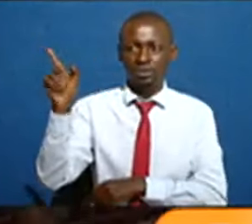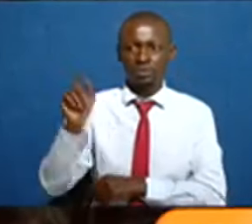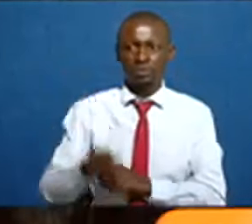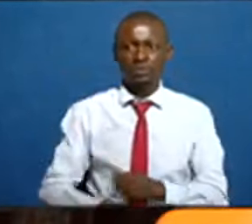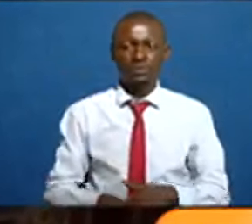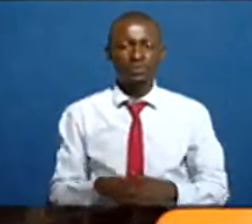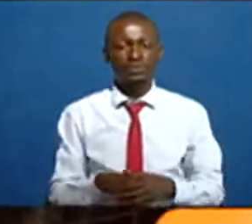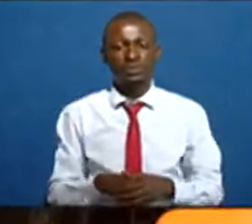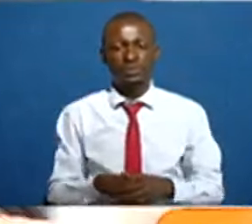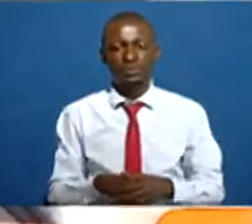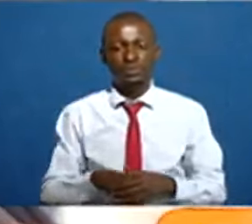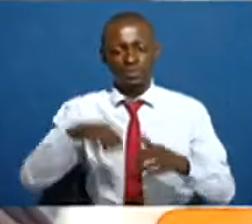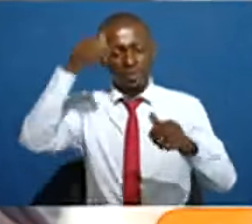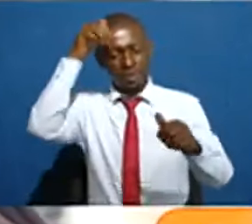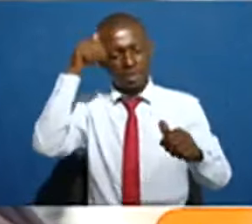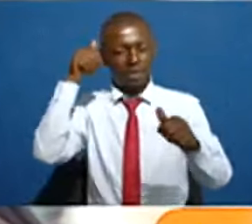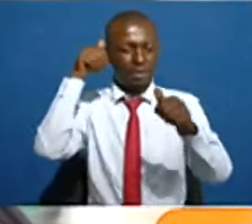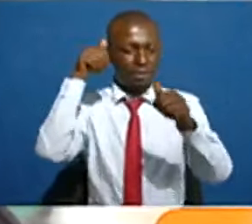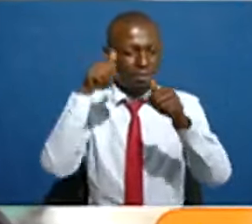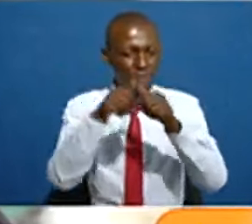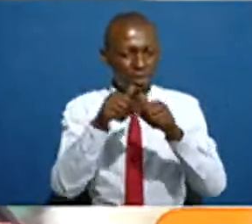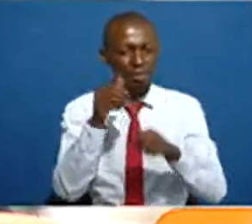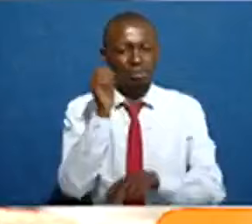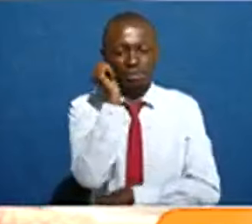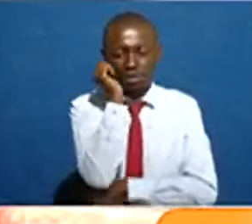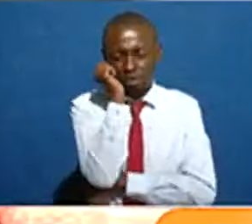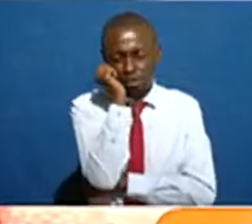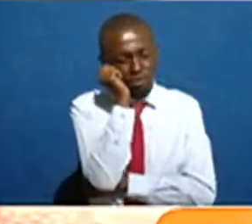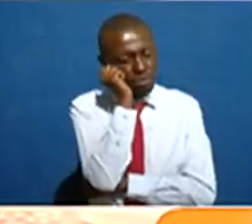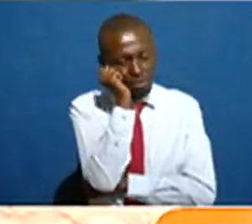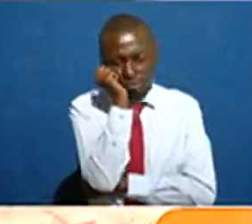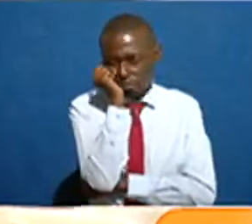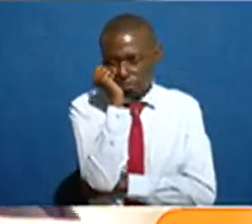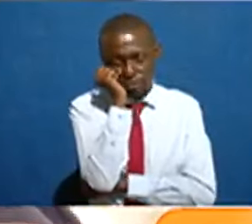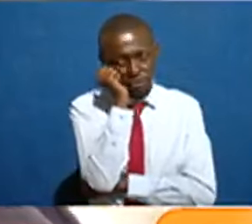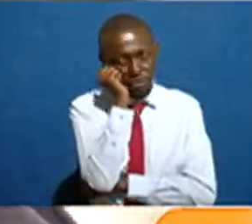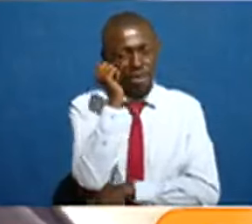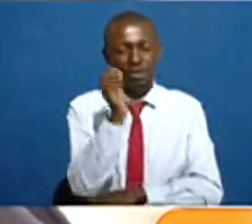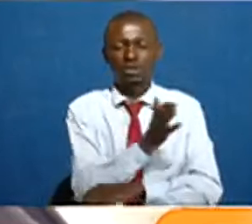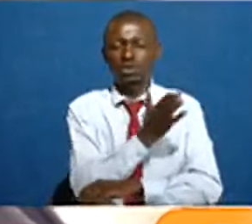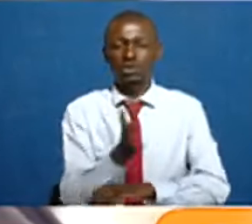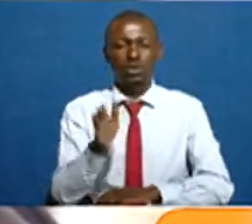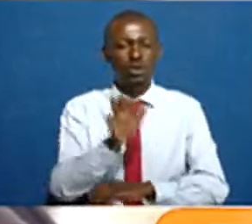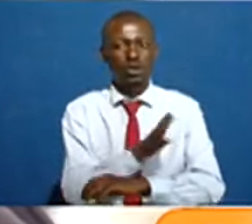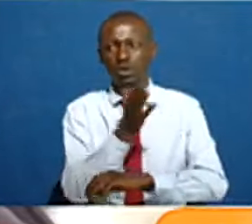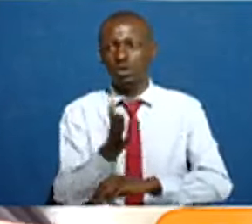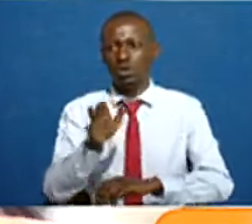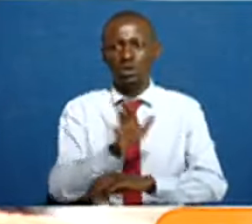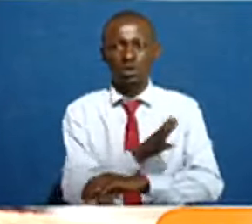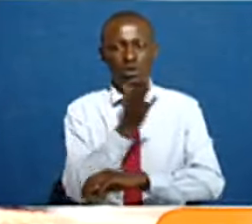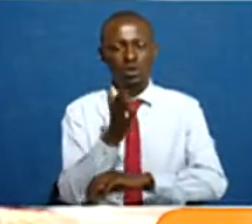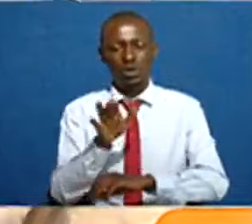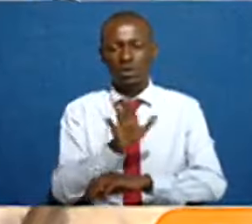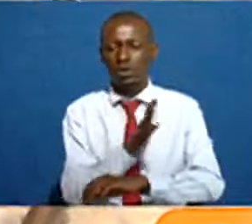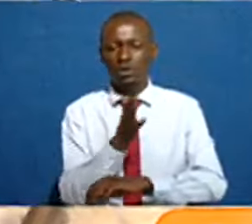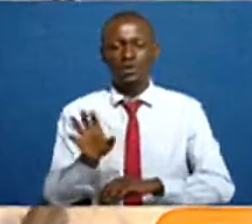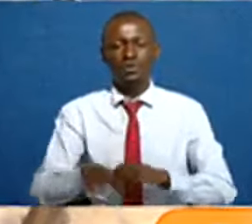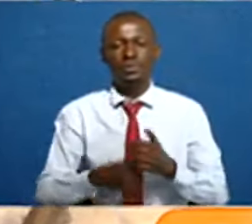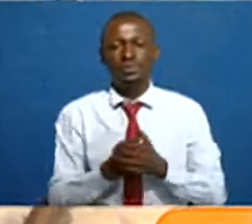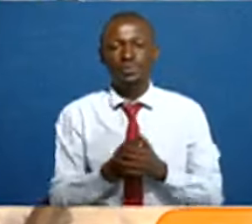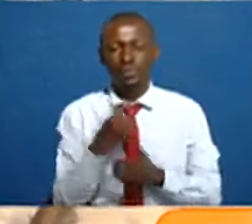as a somber reminder. It is well with my soul.